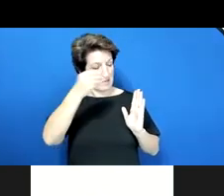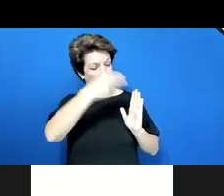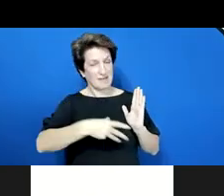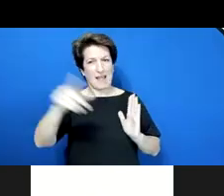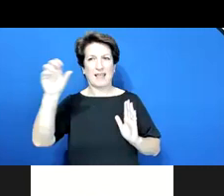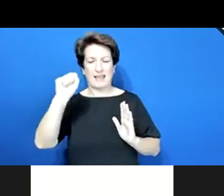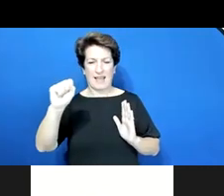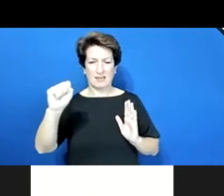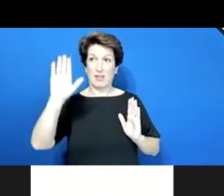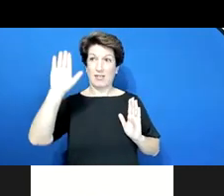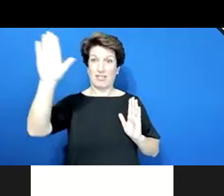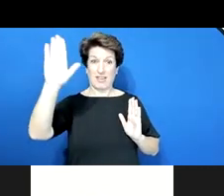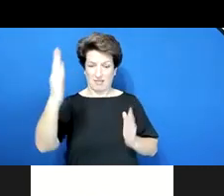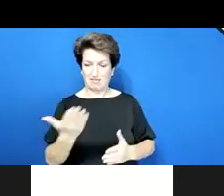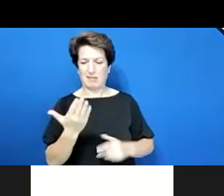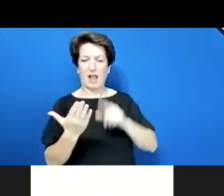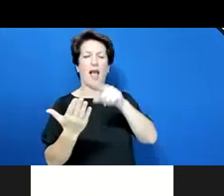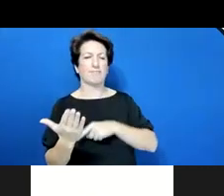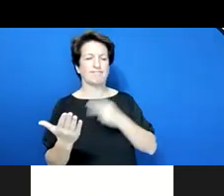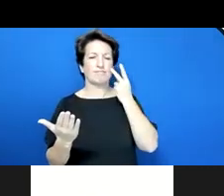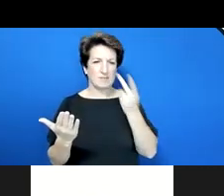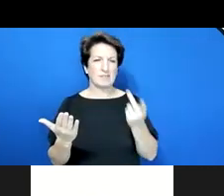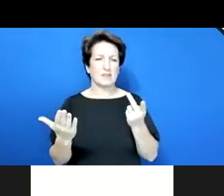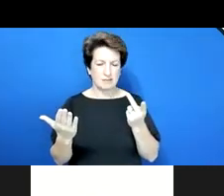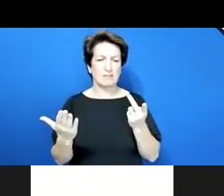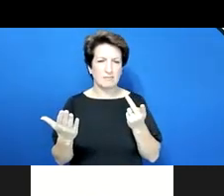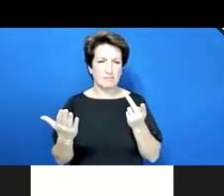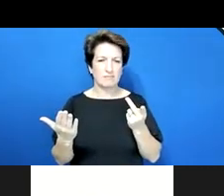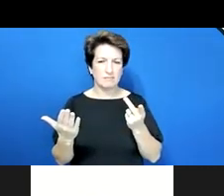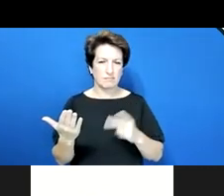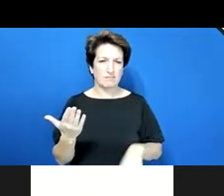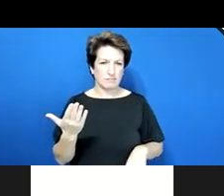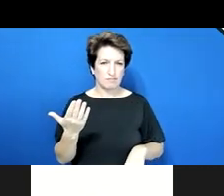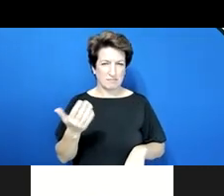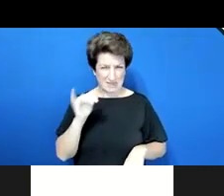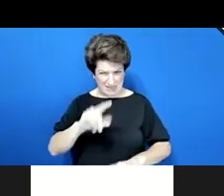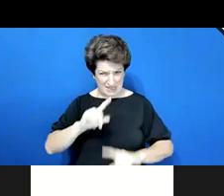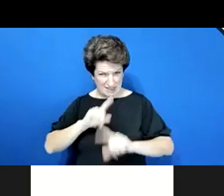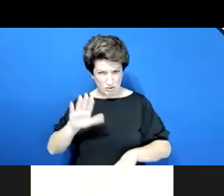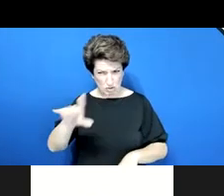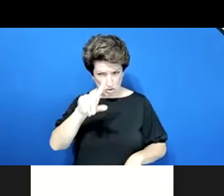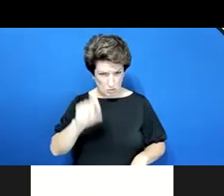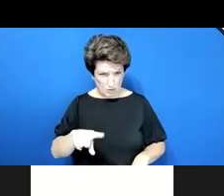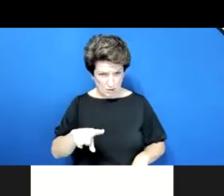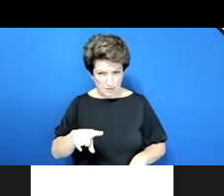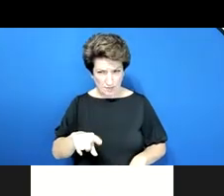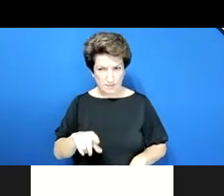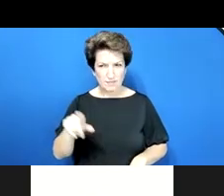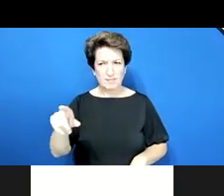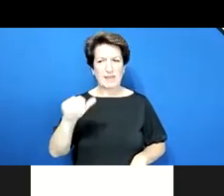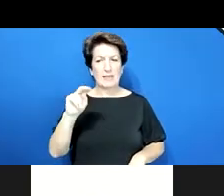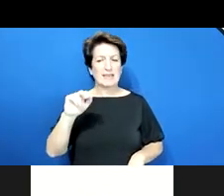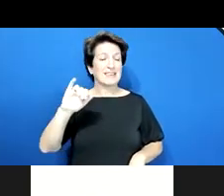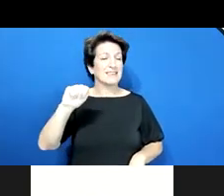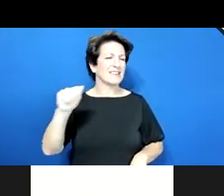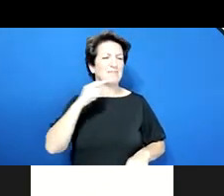the QR code links to. So does that answer your question, or is that just your question? I mean, when for